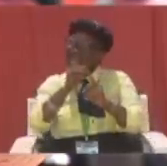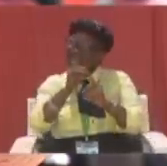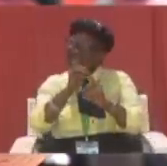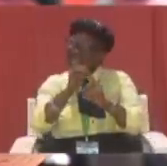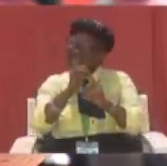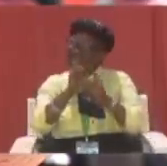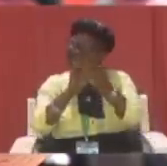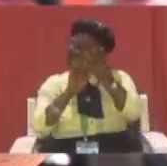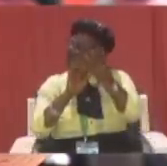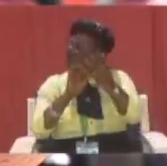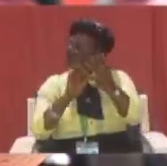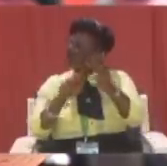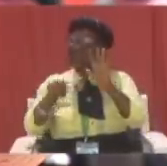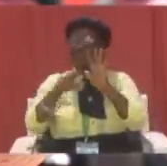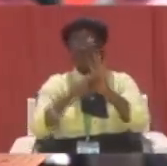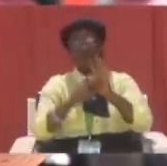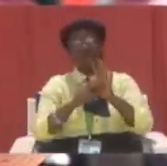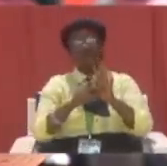beyond